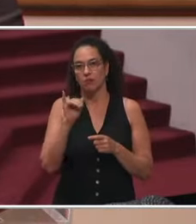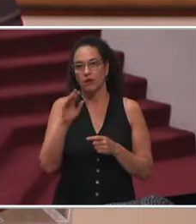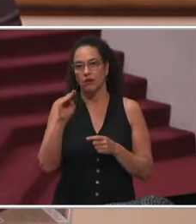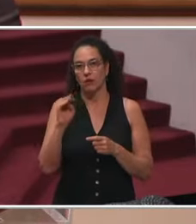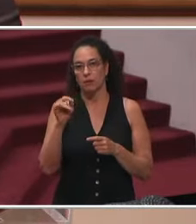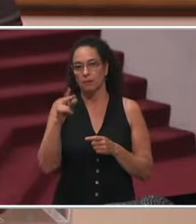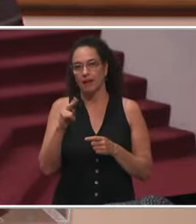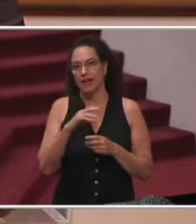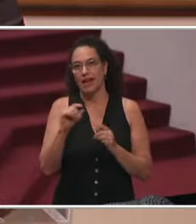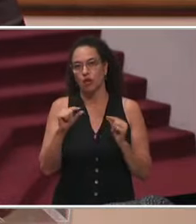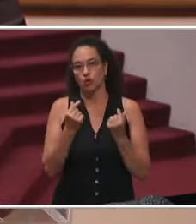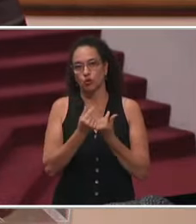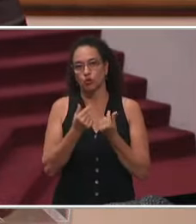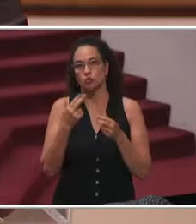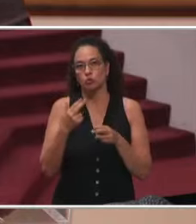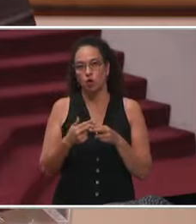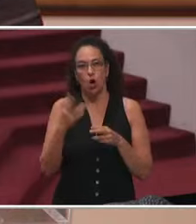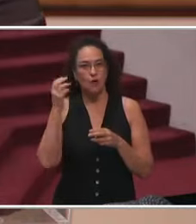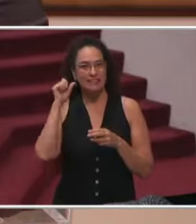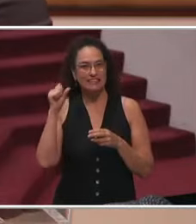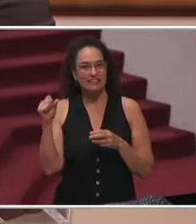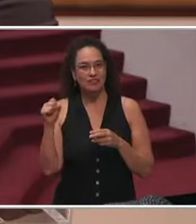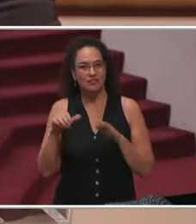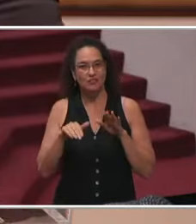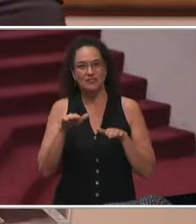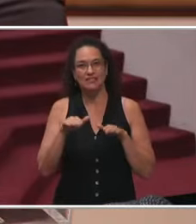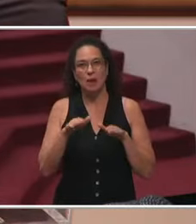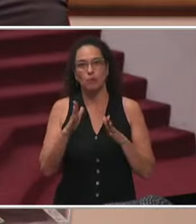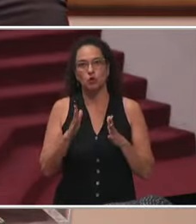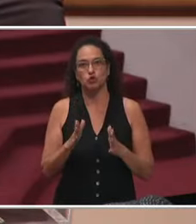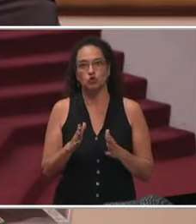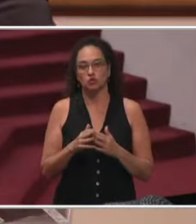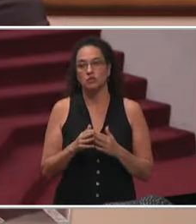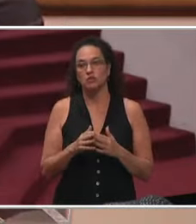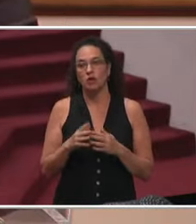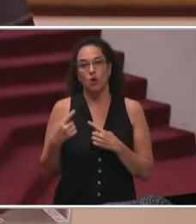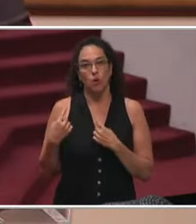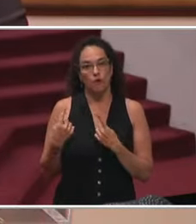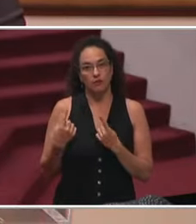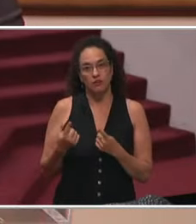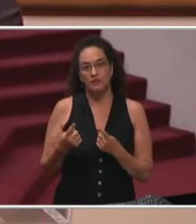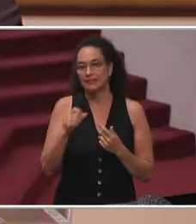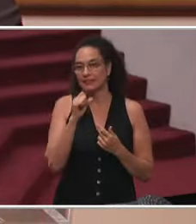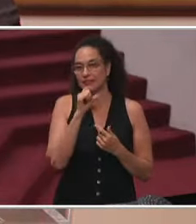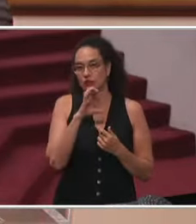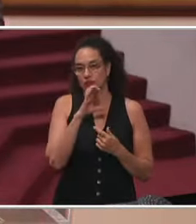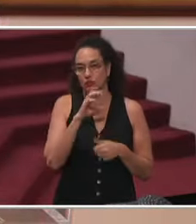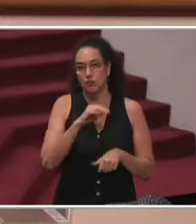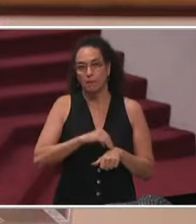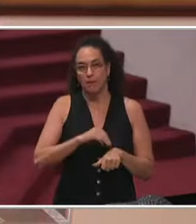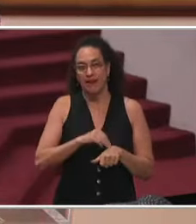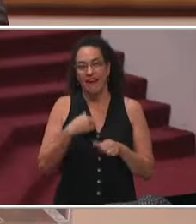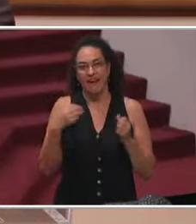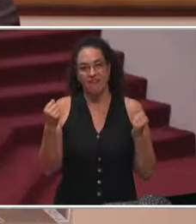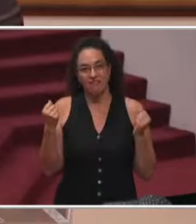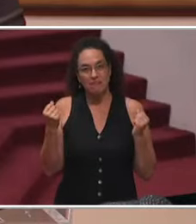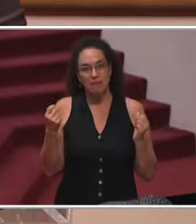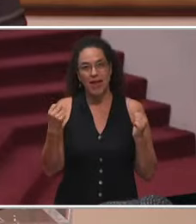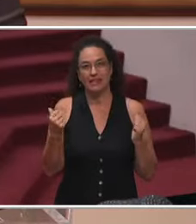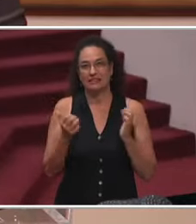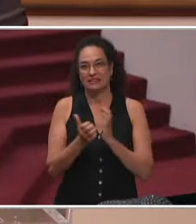the Silver Steppers. Over the years, the seniors ministry has had many capable senior